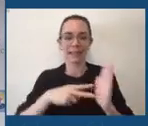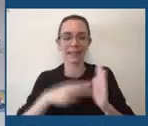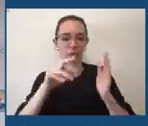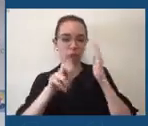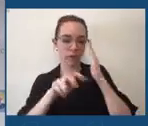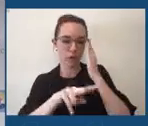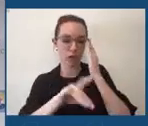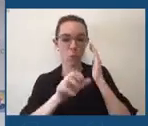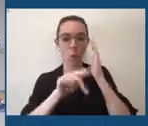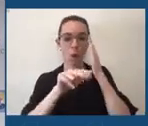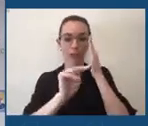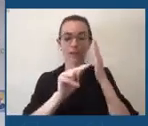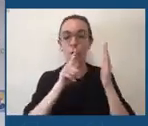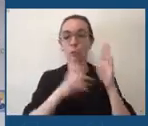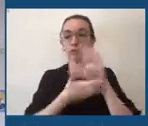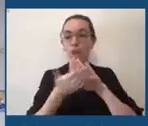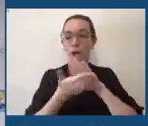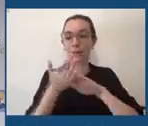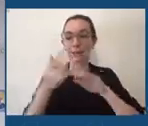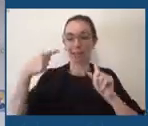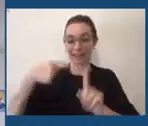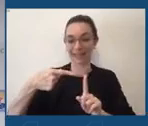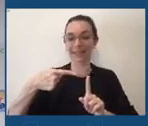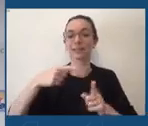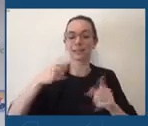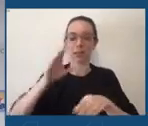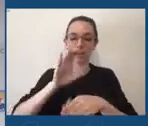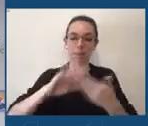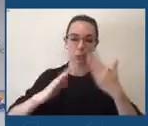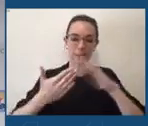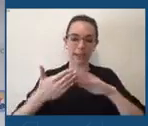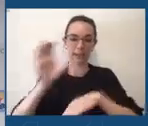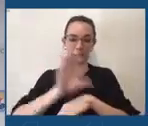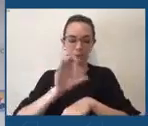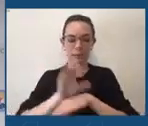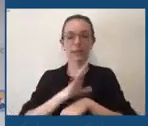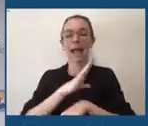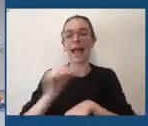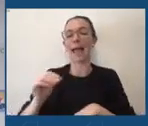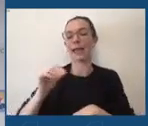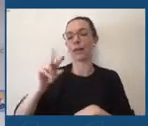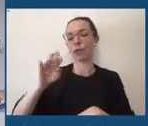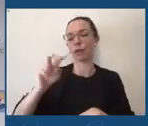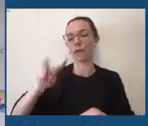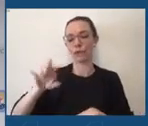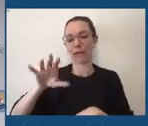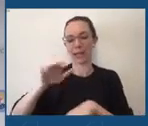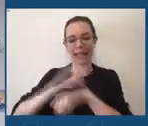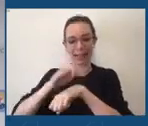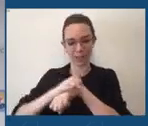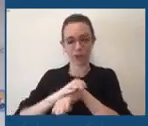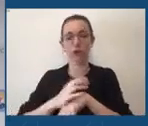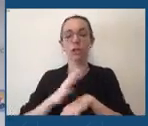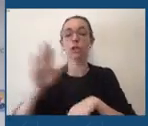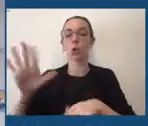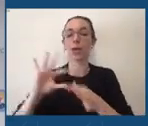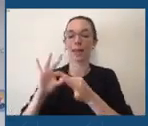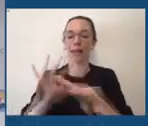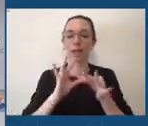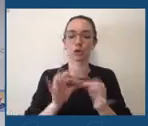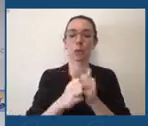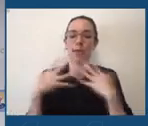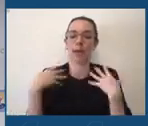runs this community church here, thank you, and Reverend English. Your leadership and connection to the healthcare workers in New